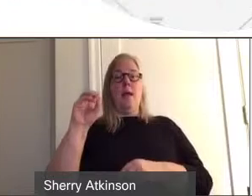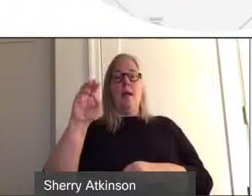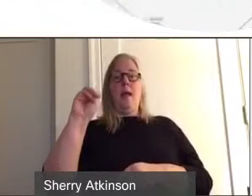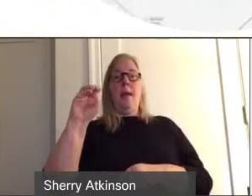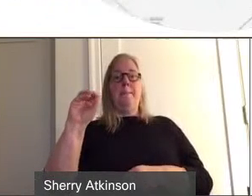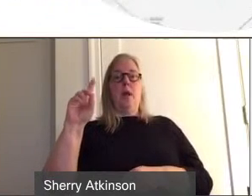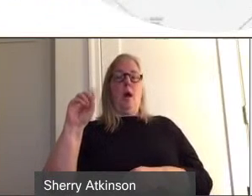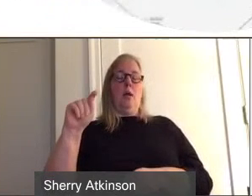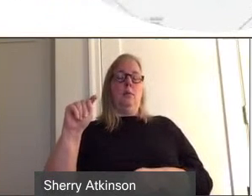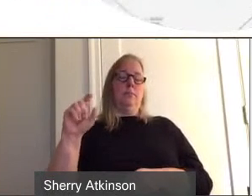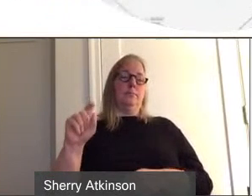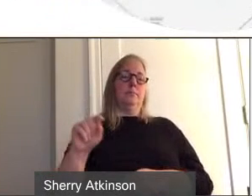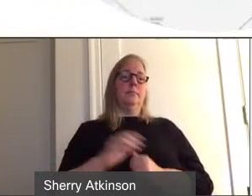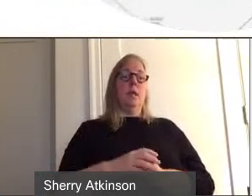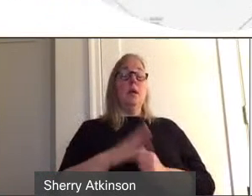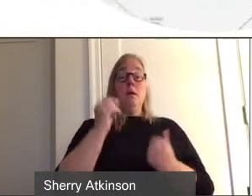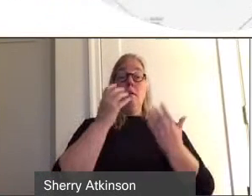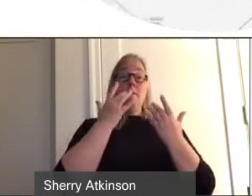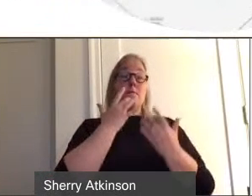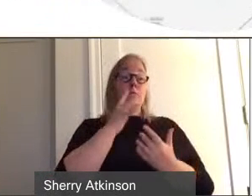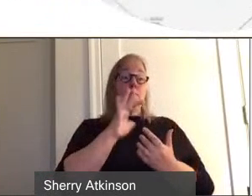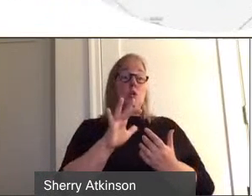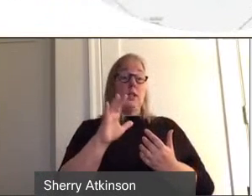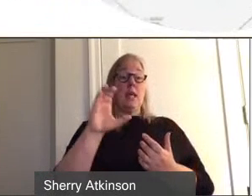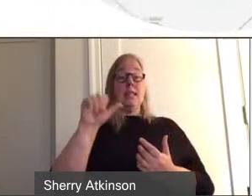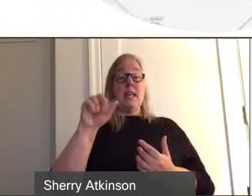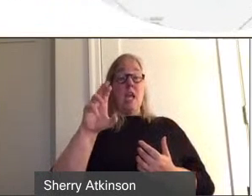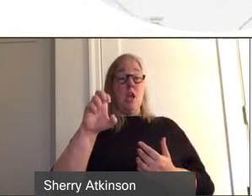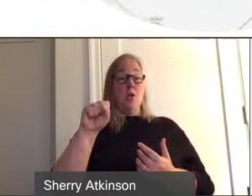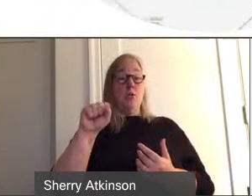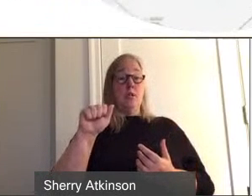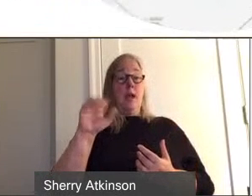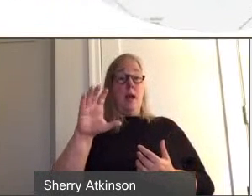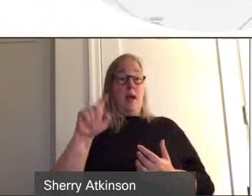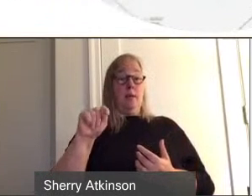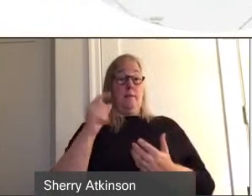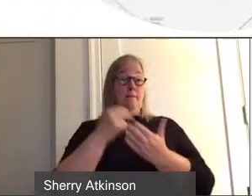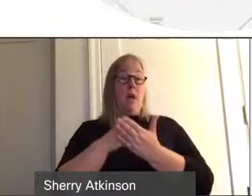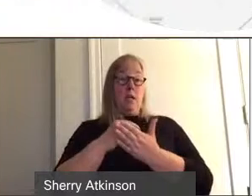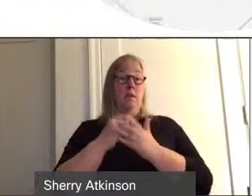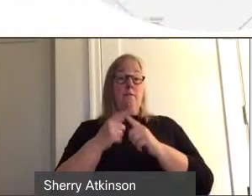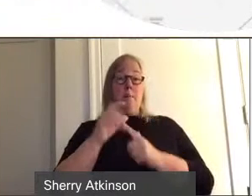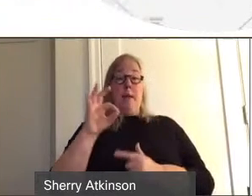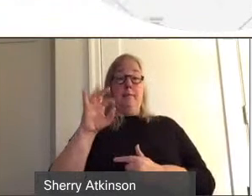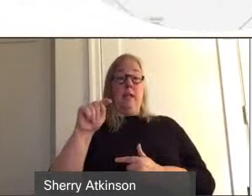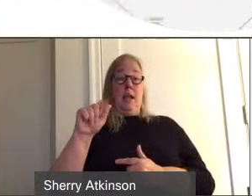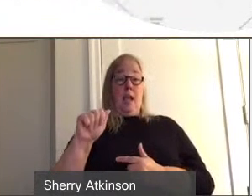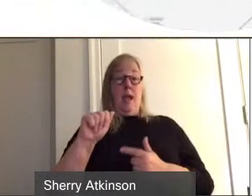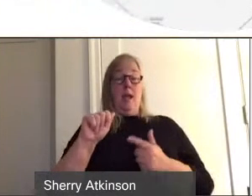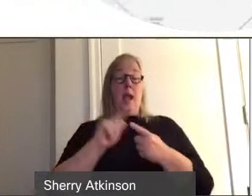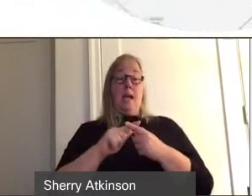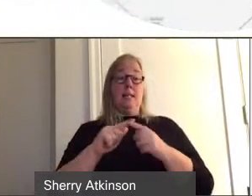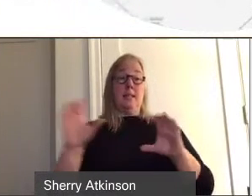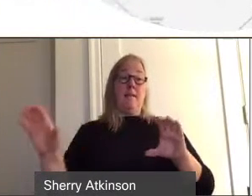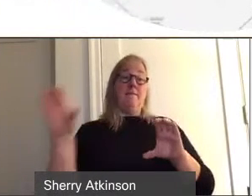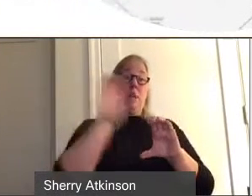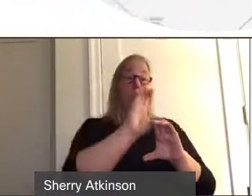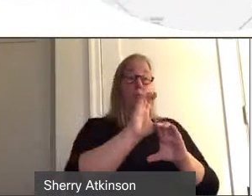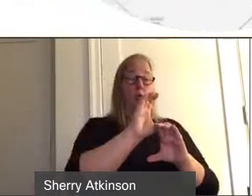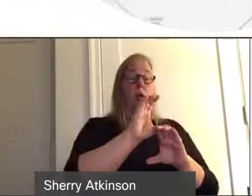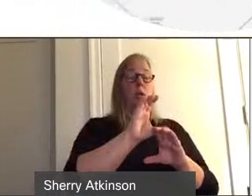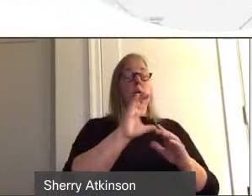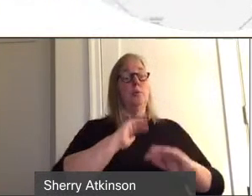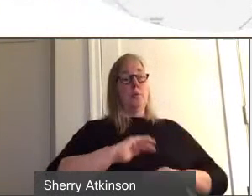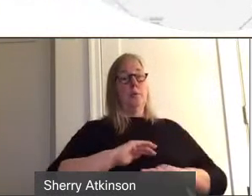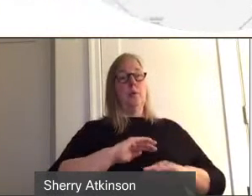back. Fortunately, CARES Act funding from FTA has filled the void in the near term, and we think that we can have